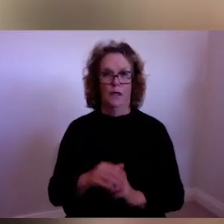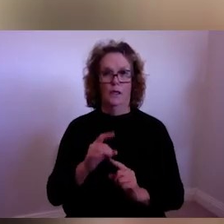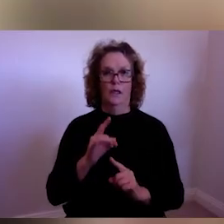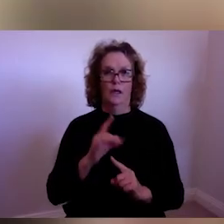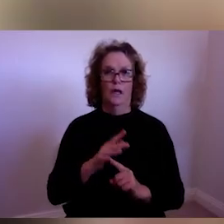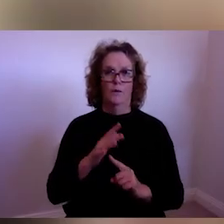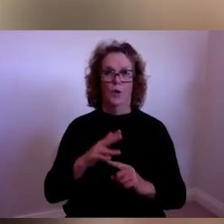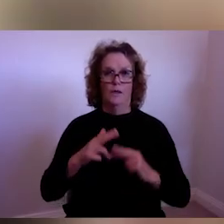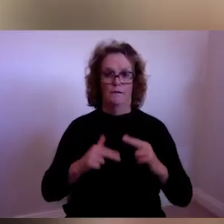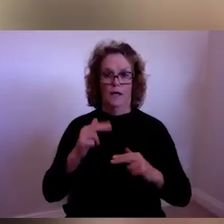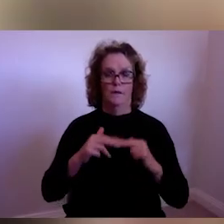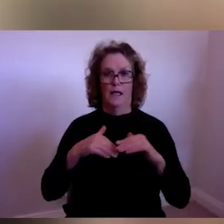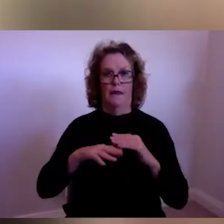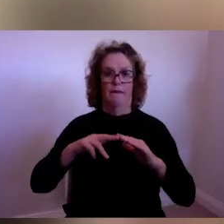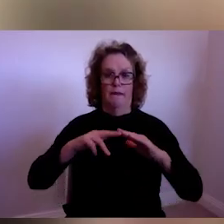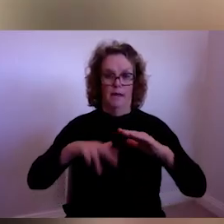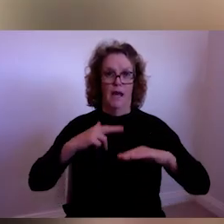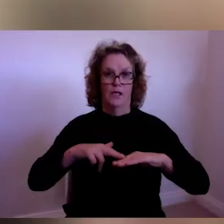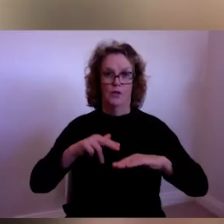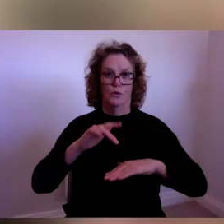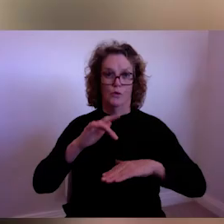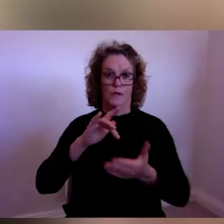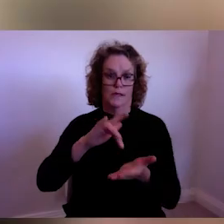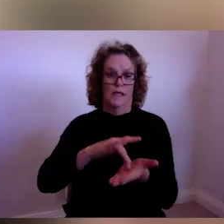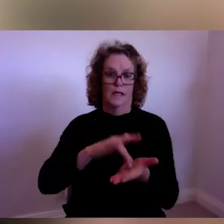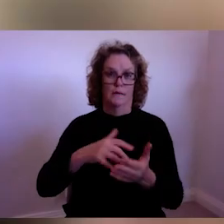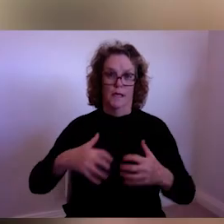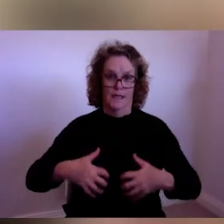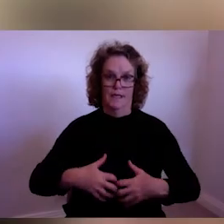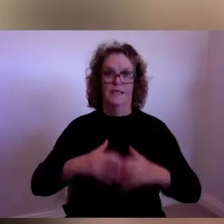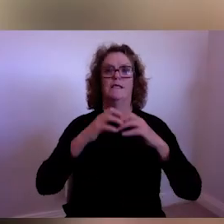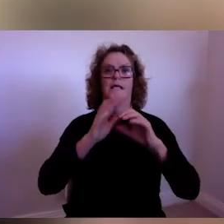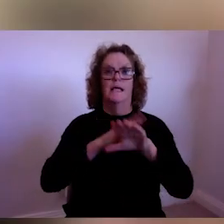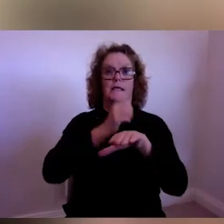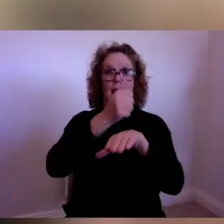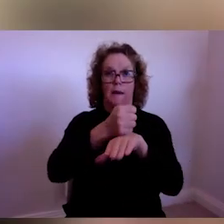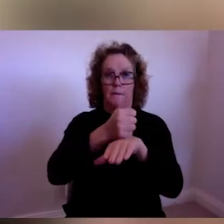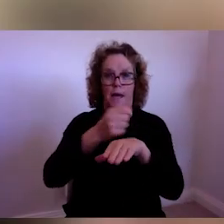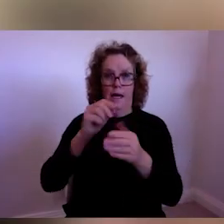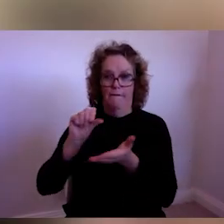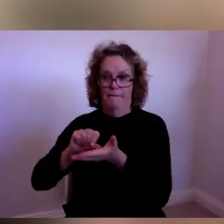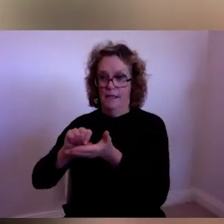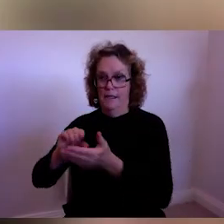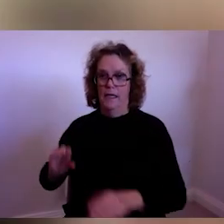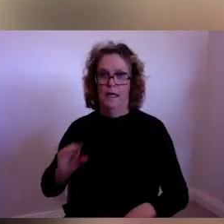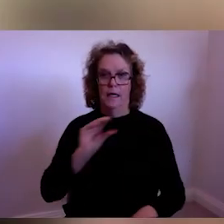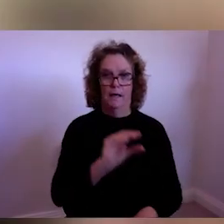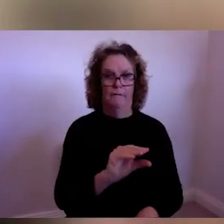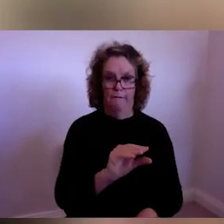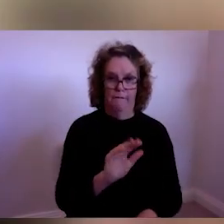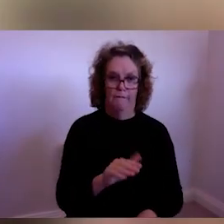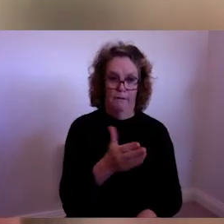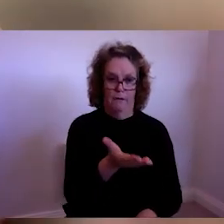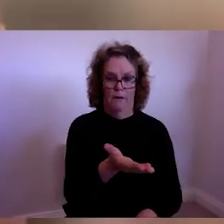in the National Centre being established and funded, but the National Centre doesn't have great loads of money